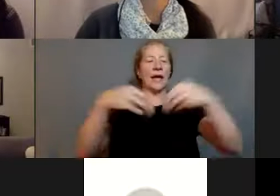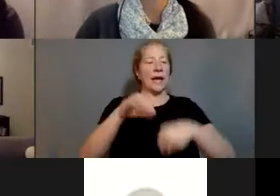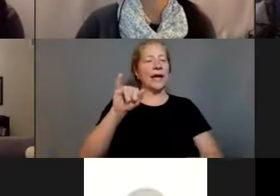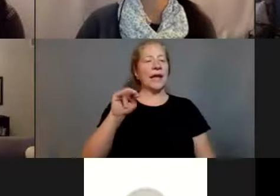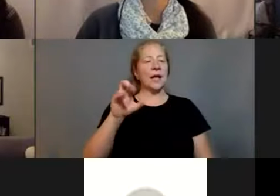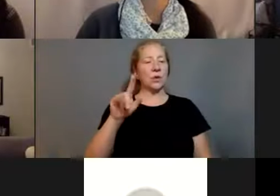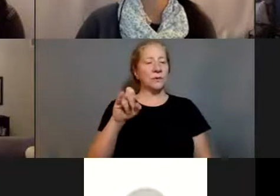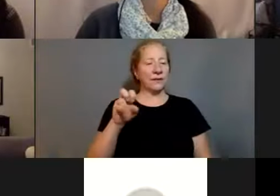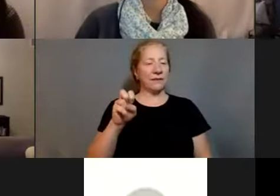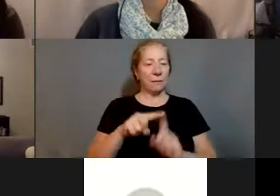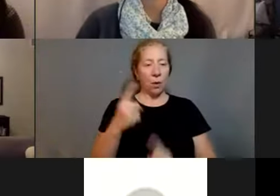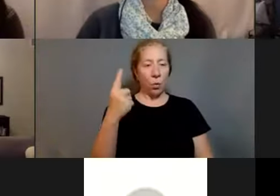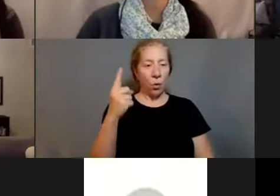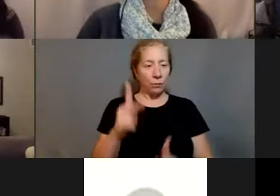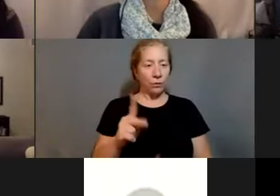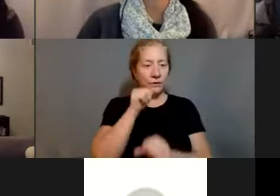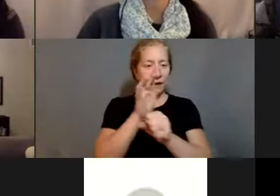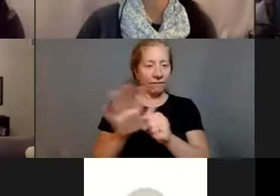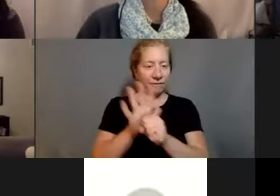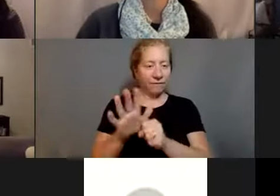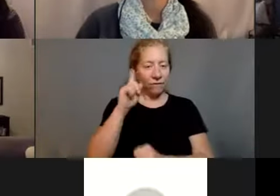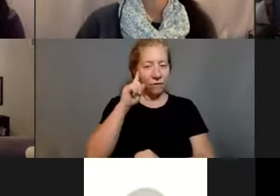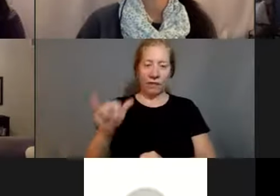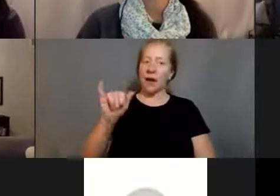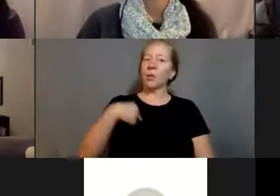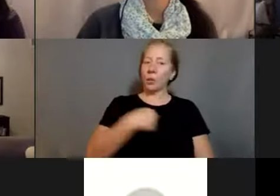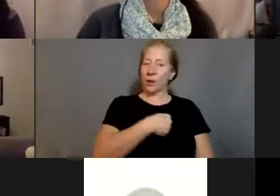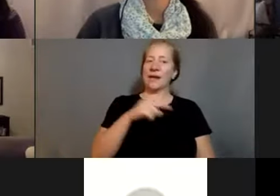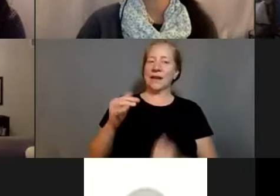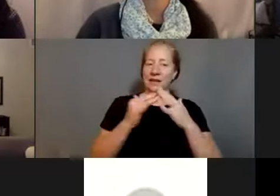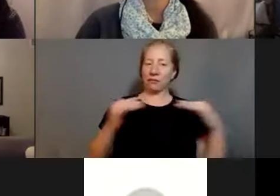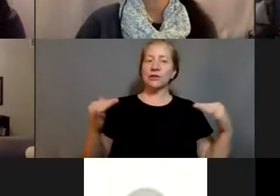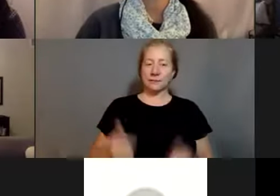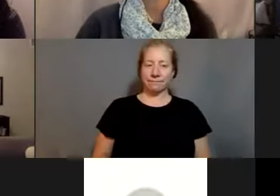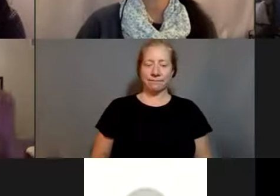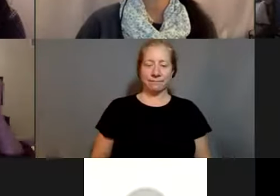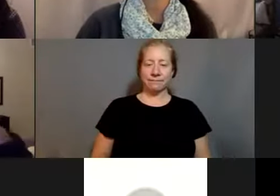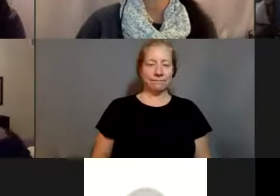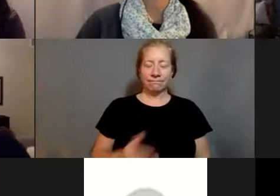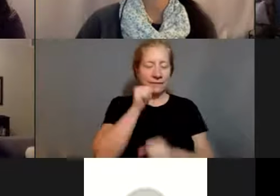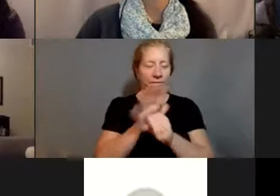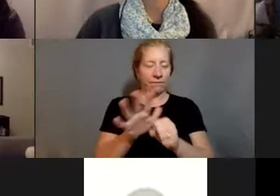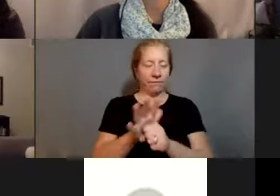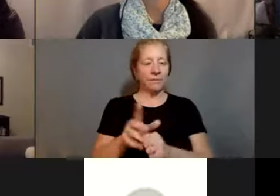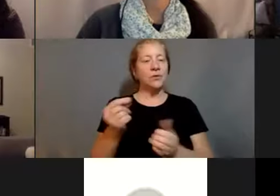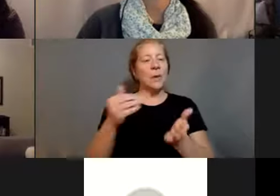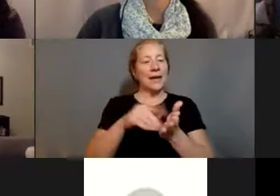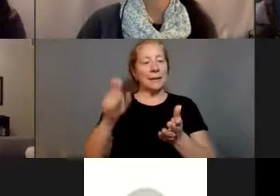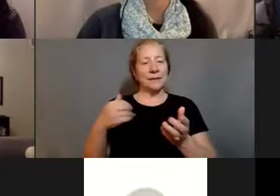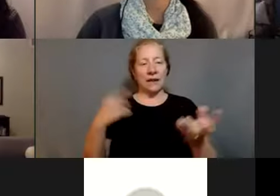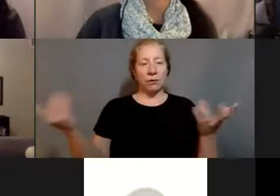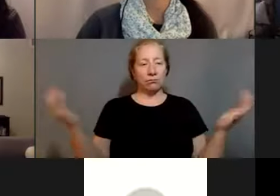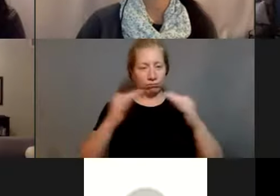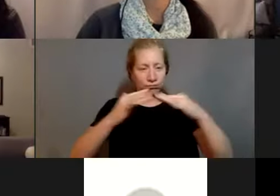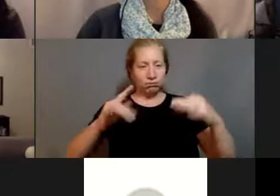can't just have one person and say that you're diverse and inclusive, right? So representation matters. So I think